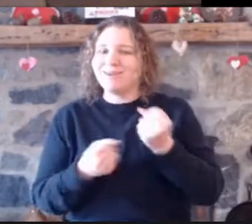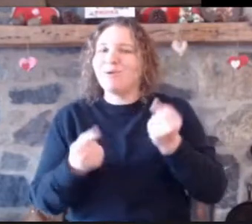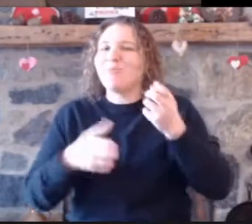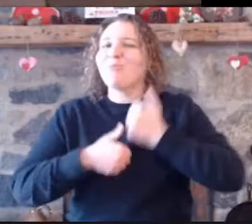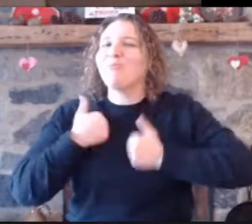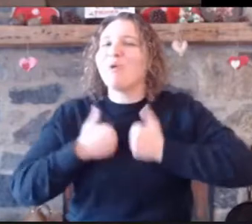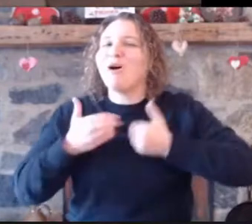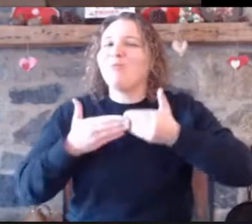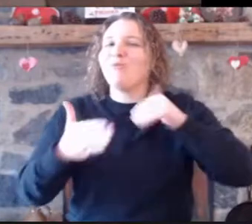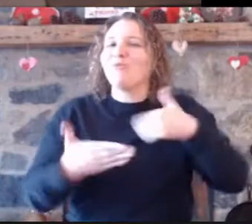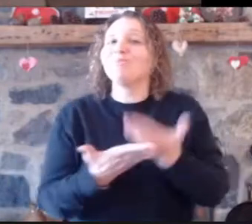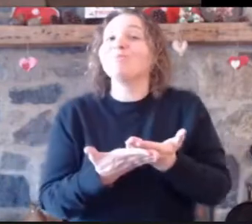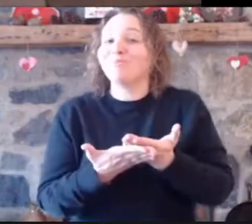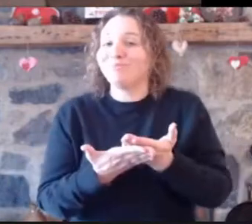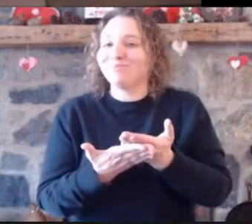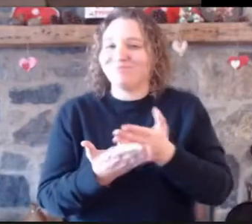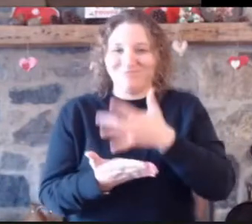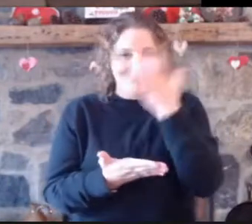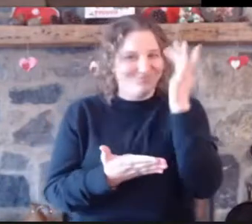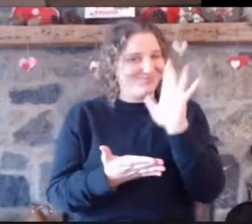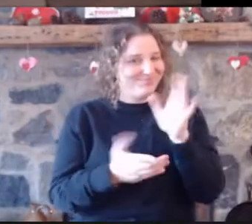here? Never mind.